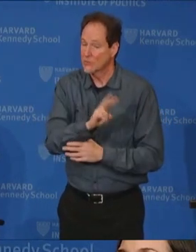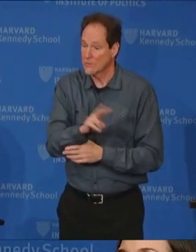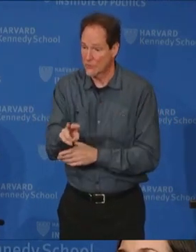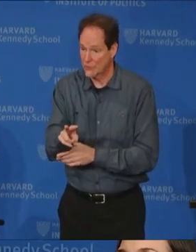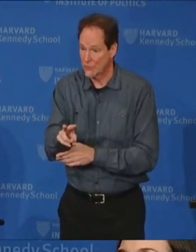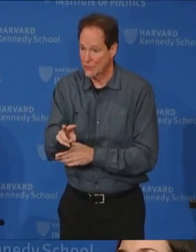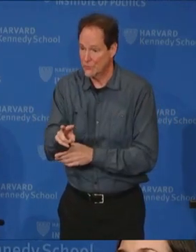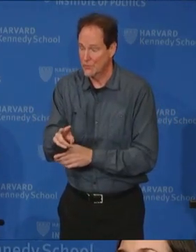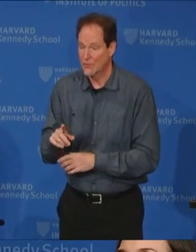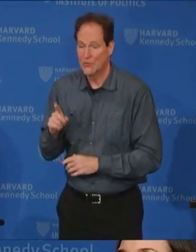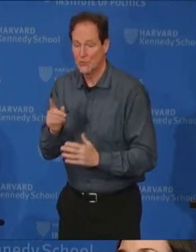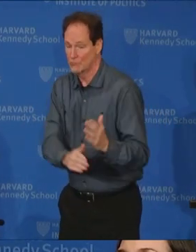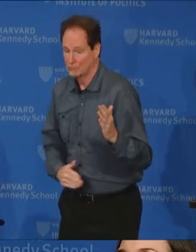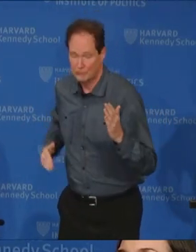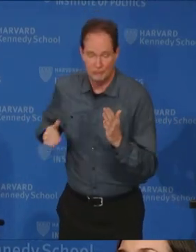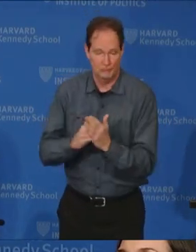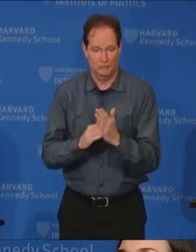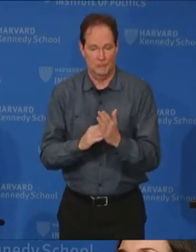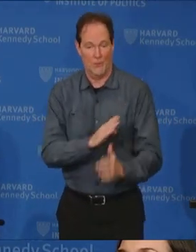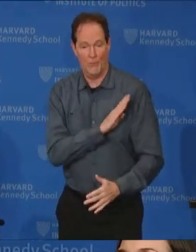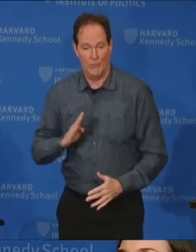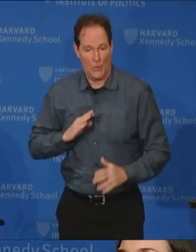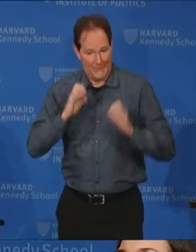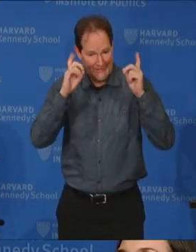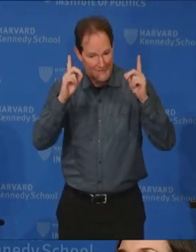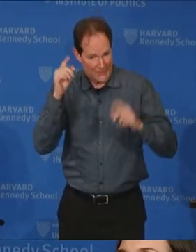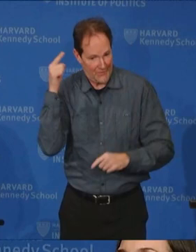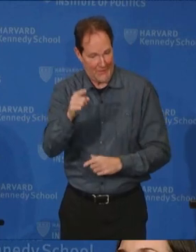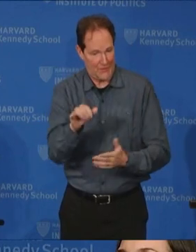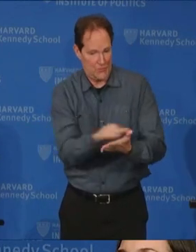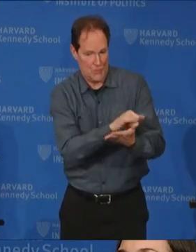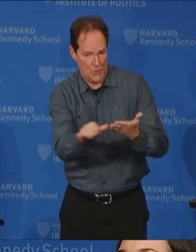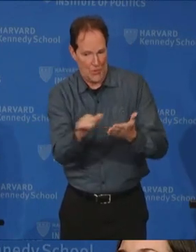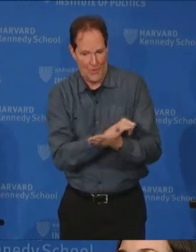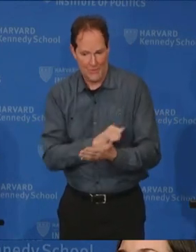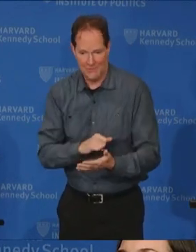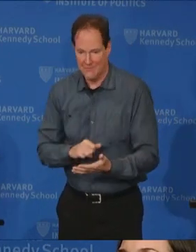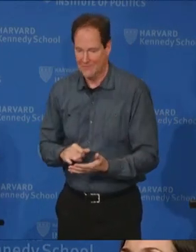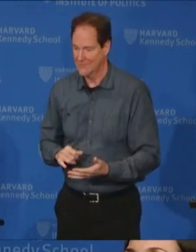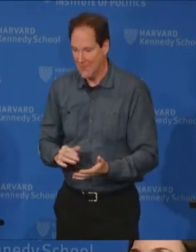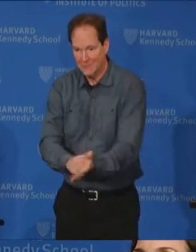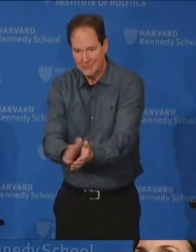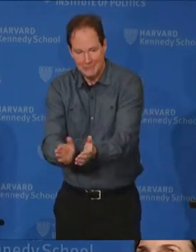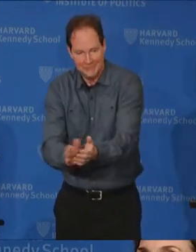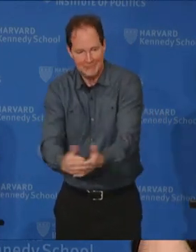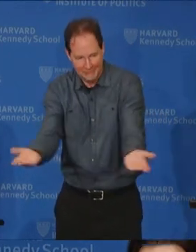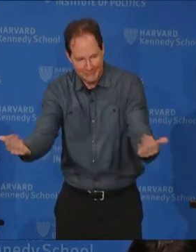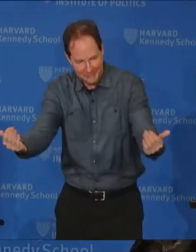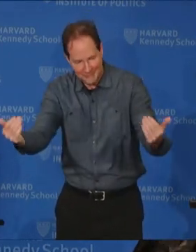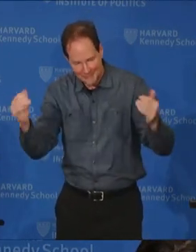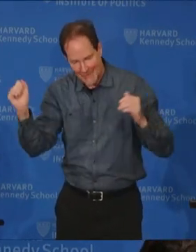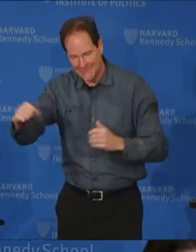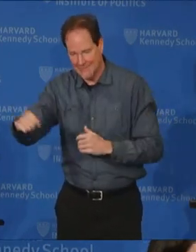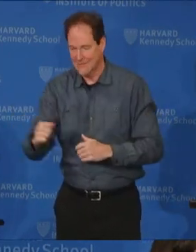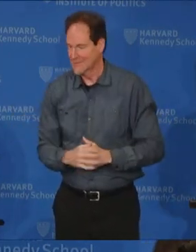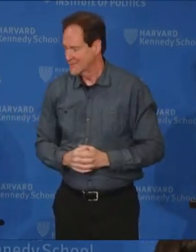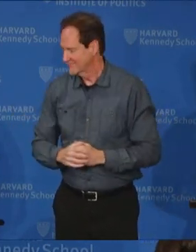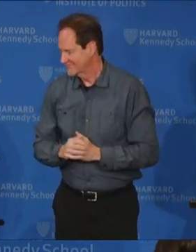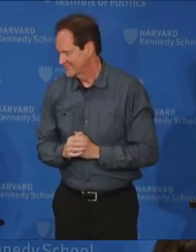22, where she sued the Board of Education of New York. Why? Yes, let's clap.